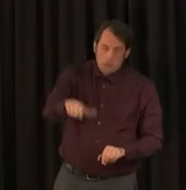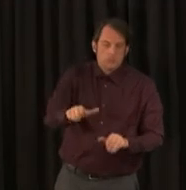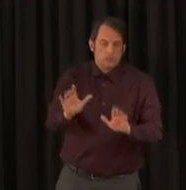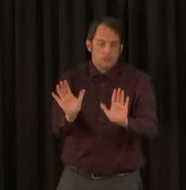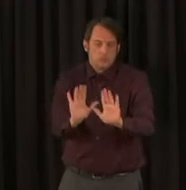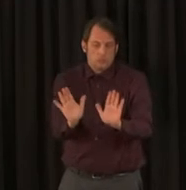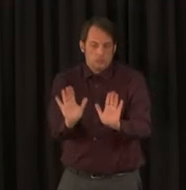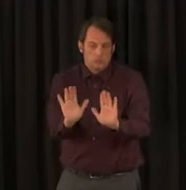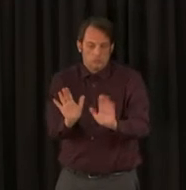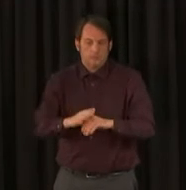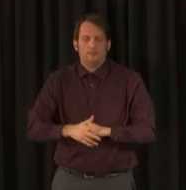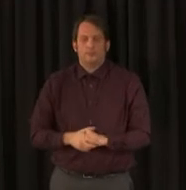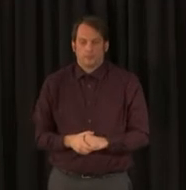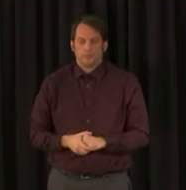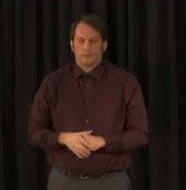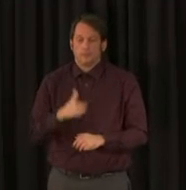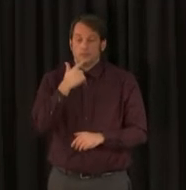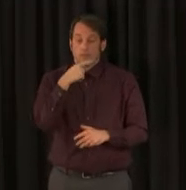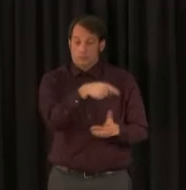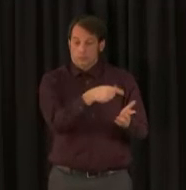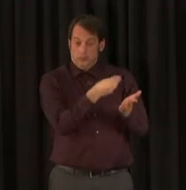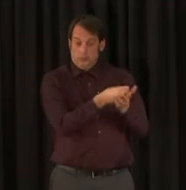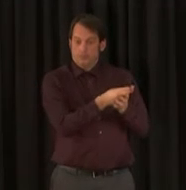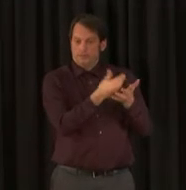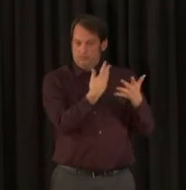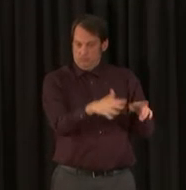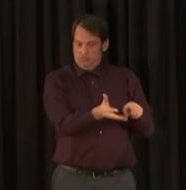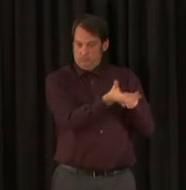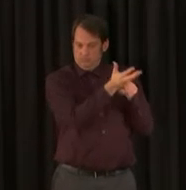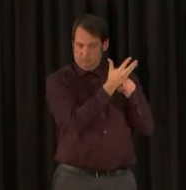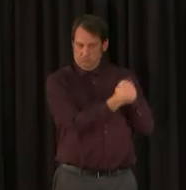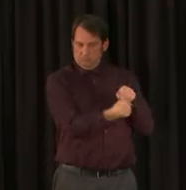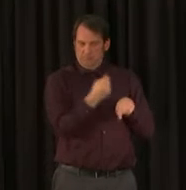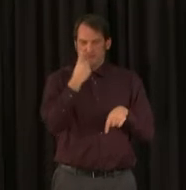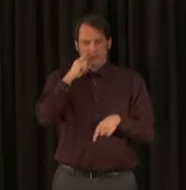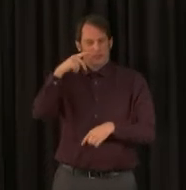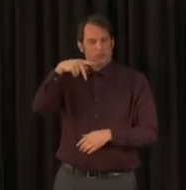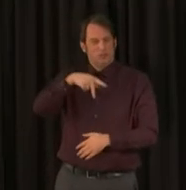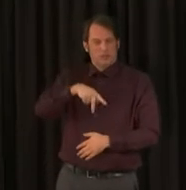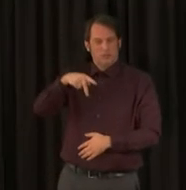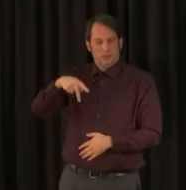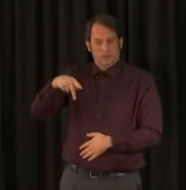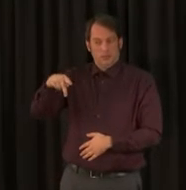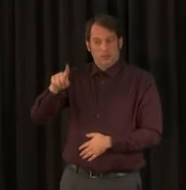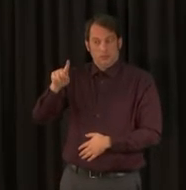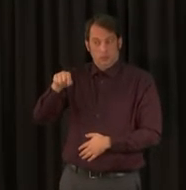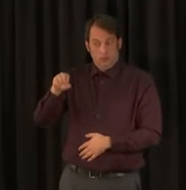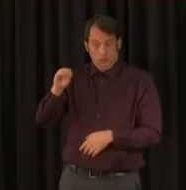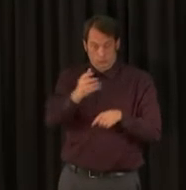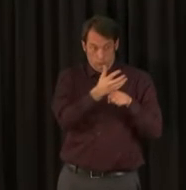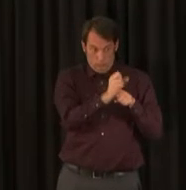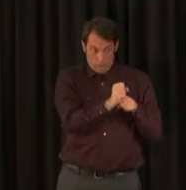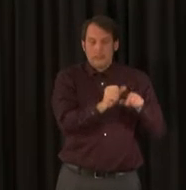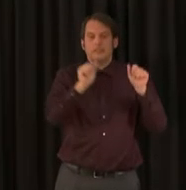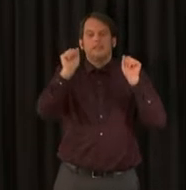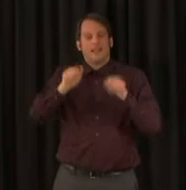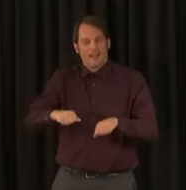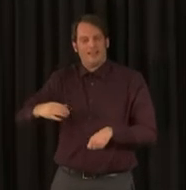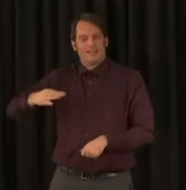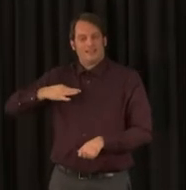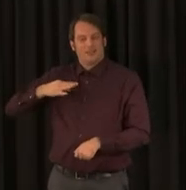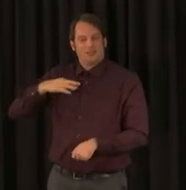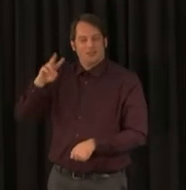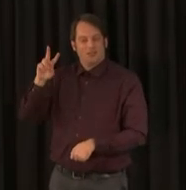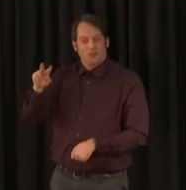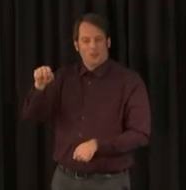So as long as you've used the funds from PPP 1.0, you can apply for PPP 2.0. If you're having a hard